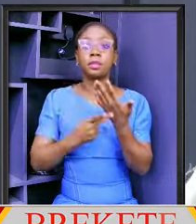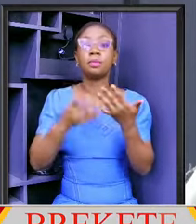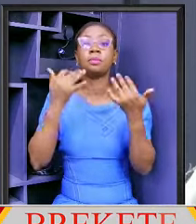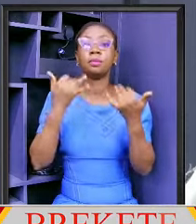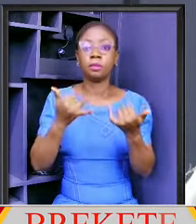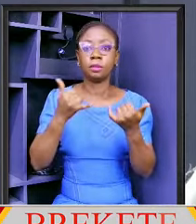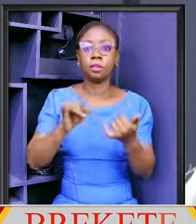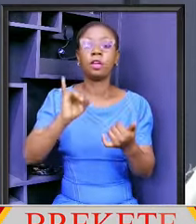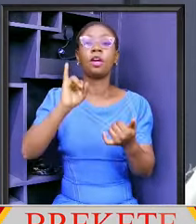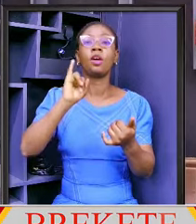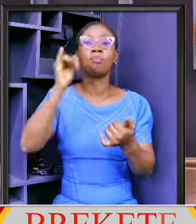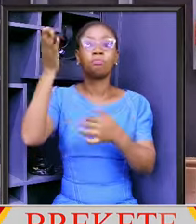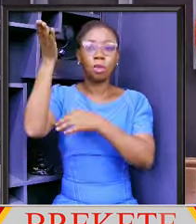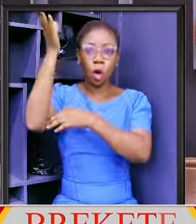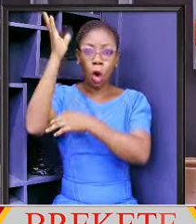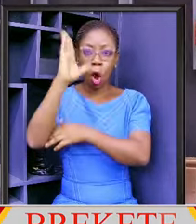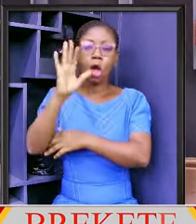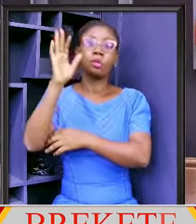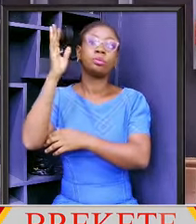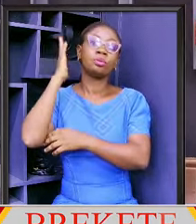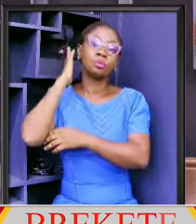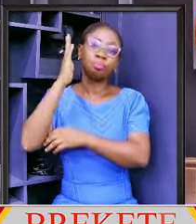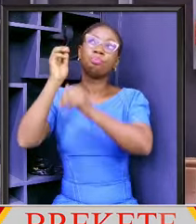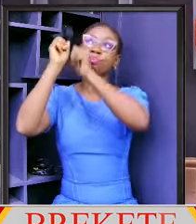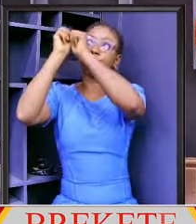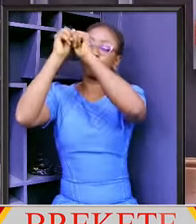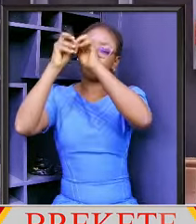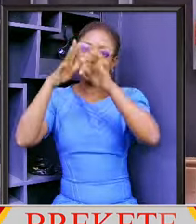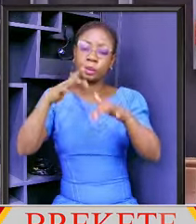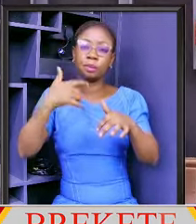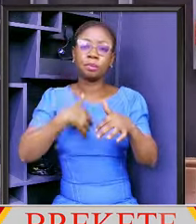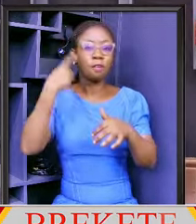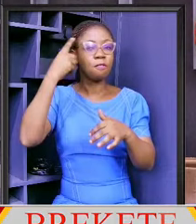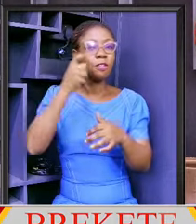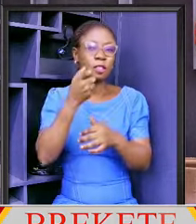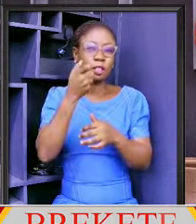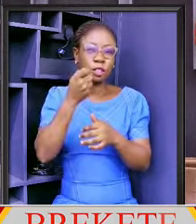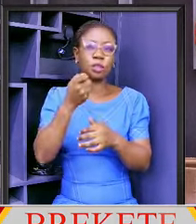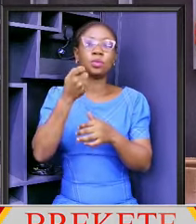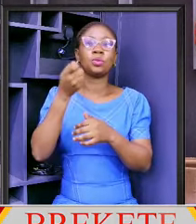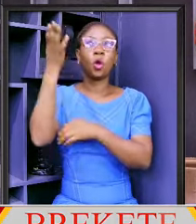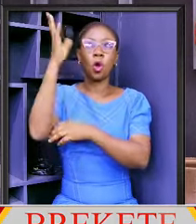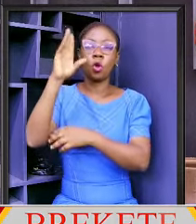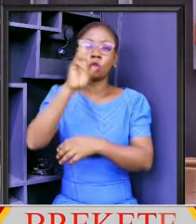God will reward me for the little way God use me and my people do.